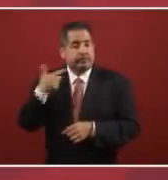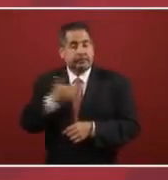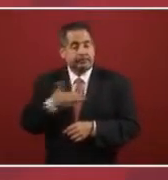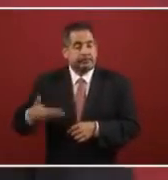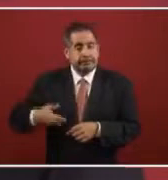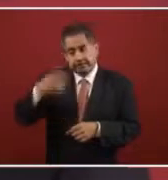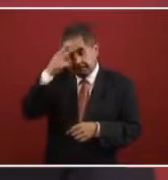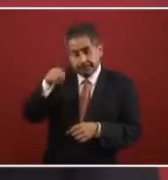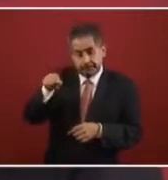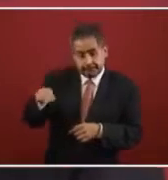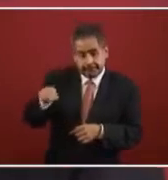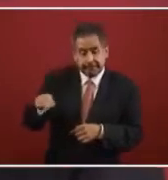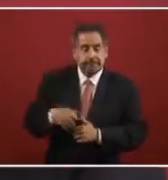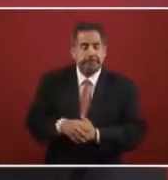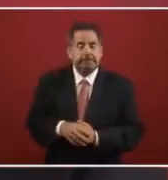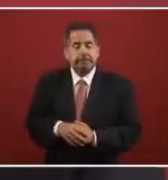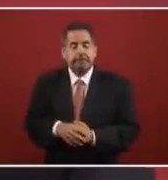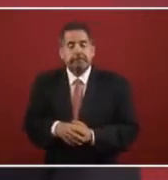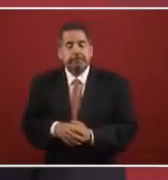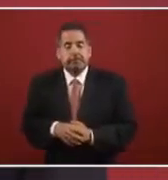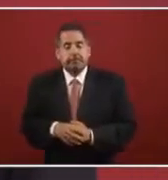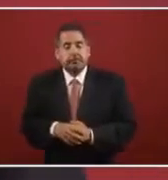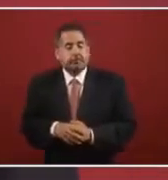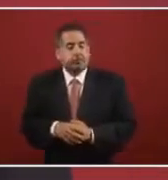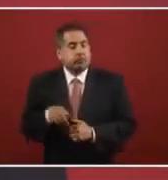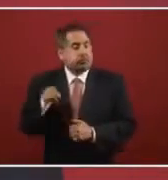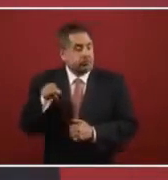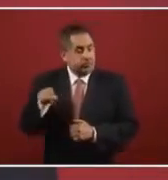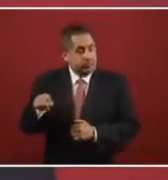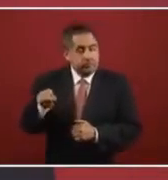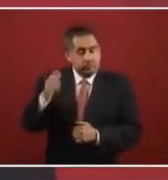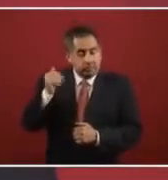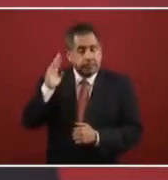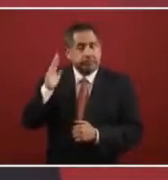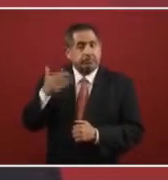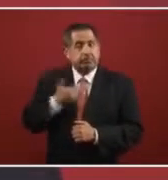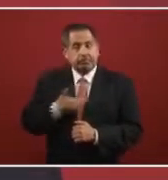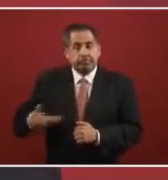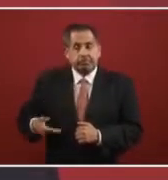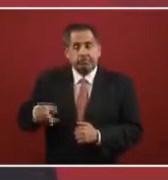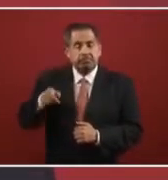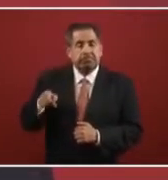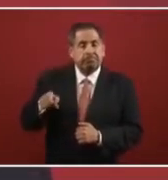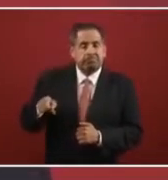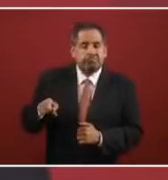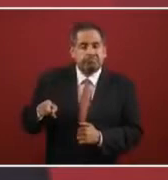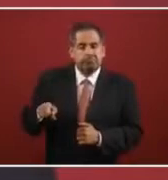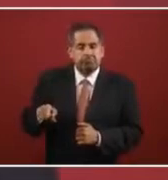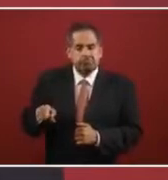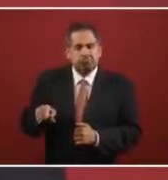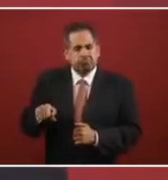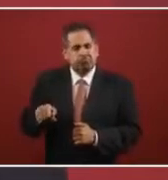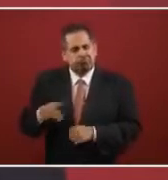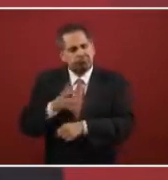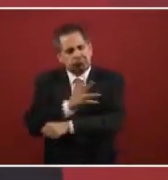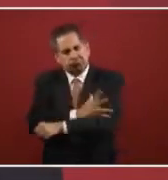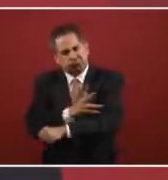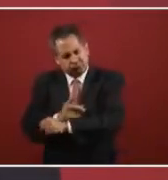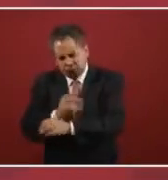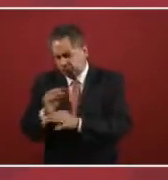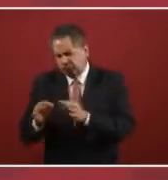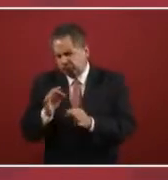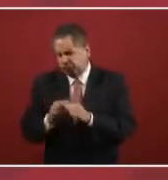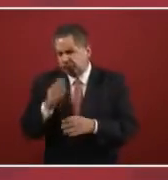Cordines es de los presidentes was one of the presidents más honestos that was